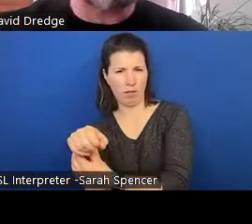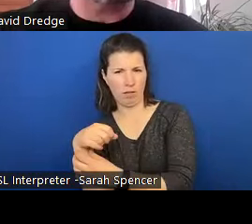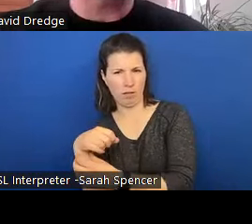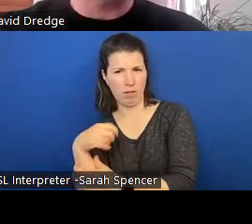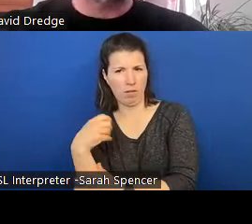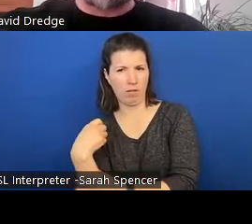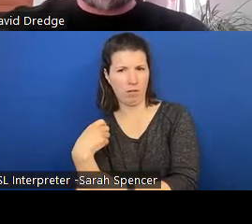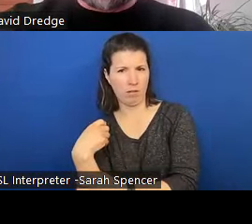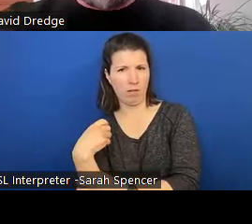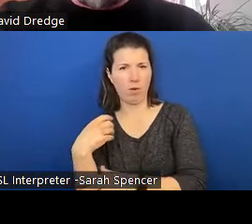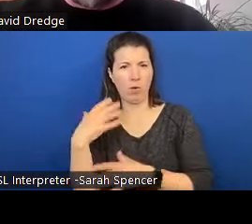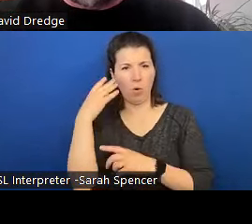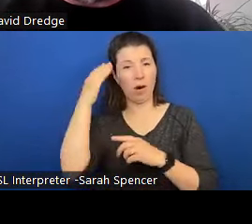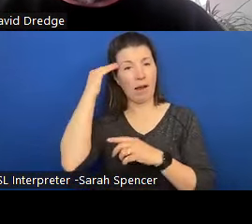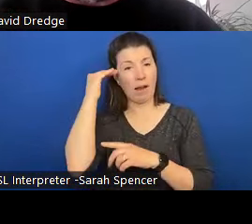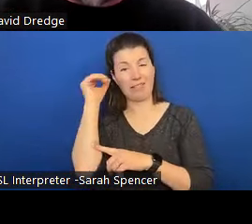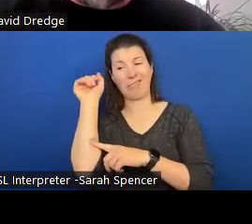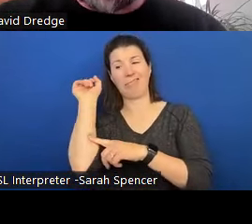extended way back.